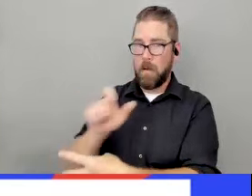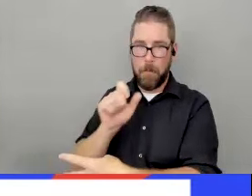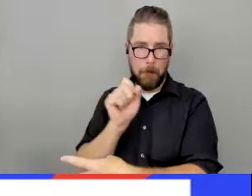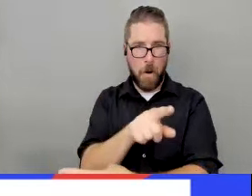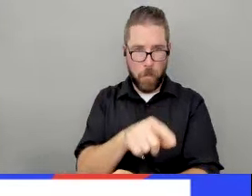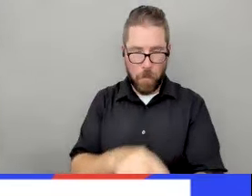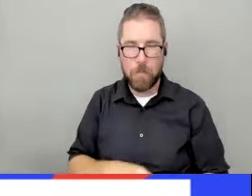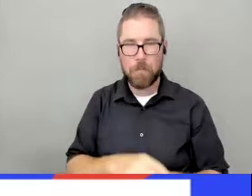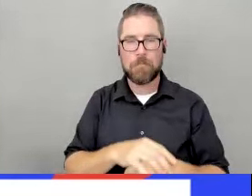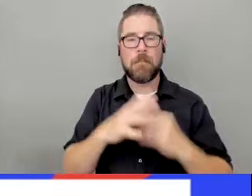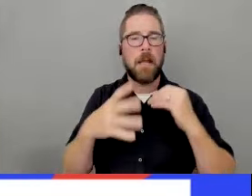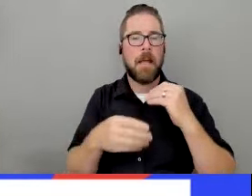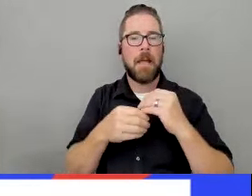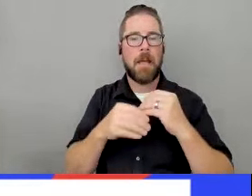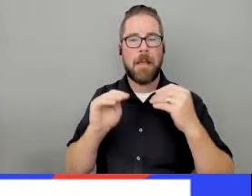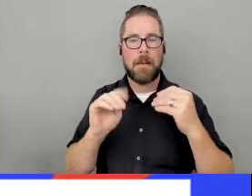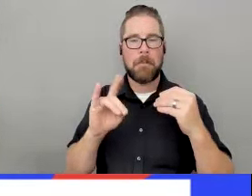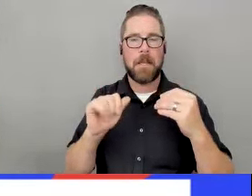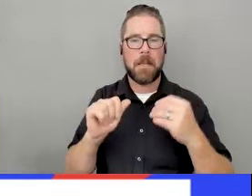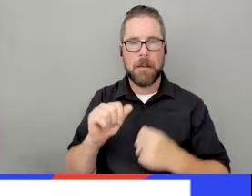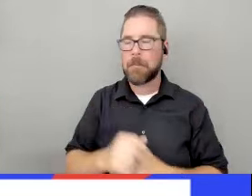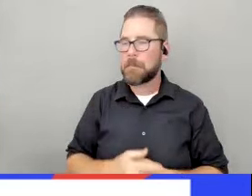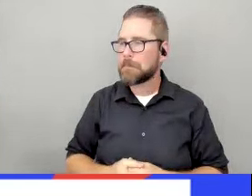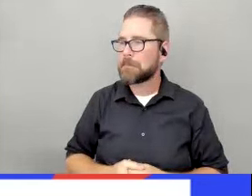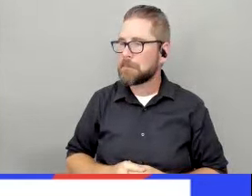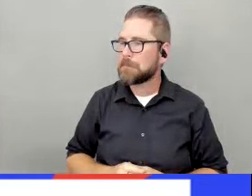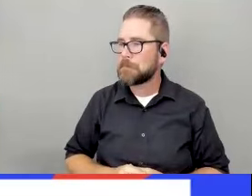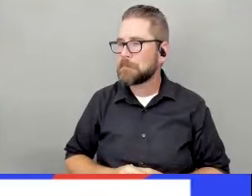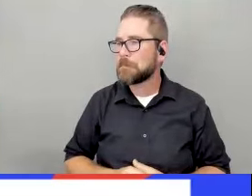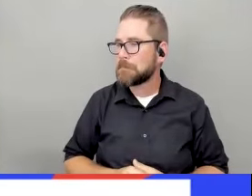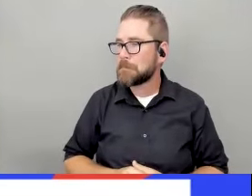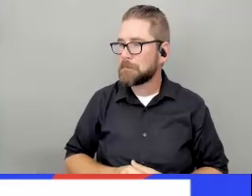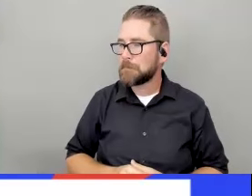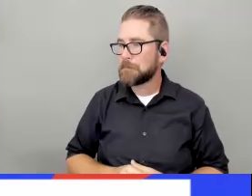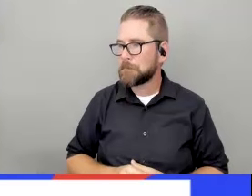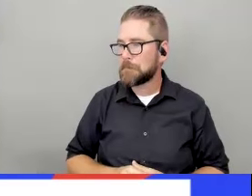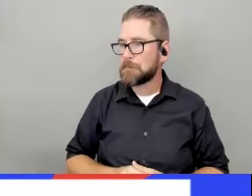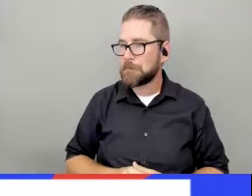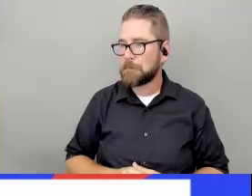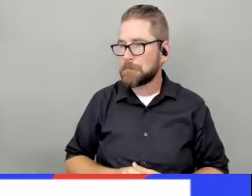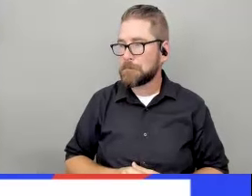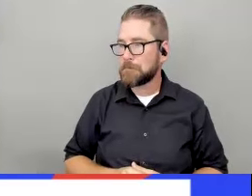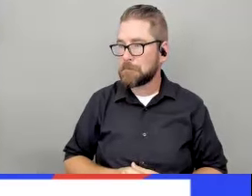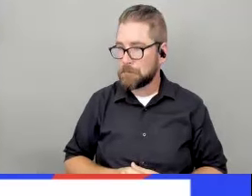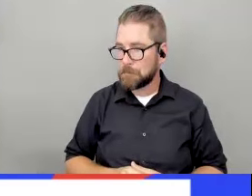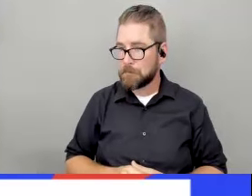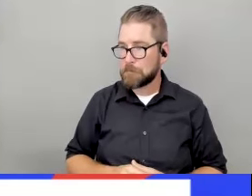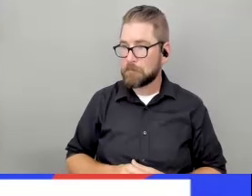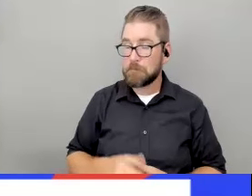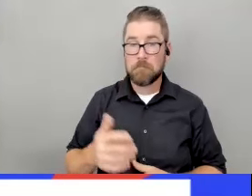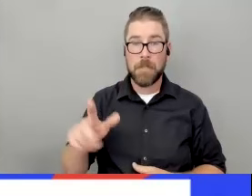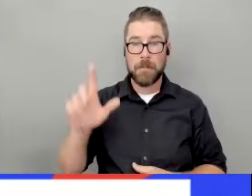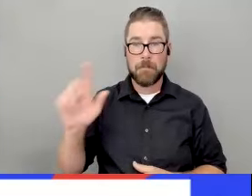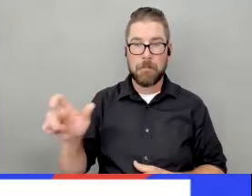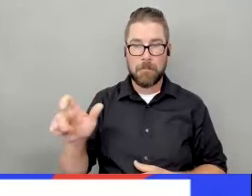button, and this is the screen you see on the bottom. This is that bottom, the next box you'll get. I was able to drag and drop